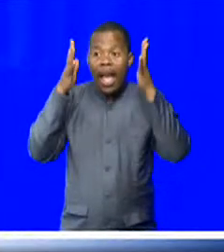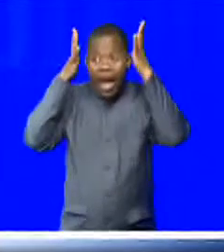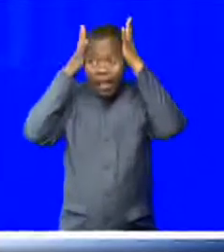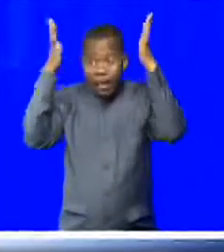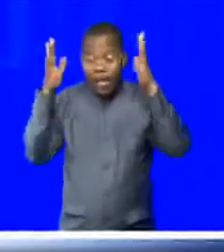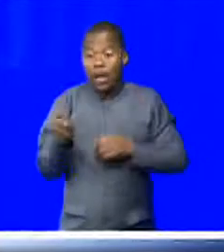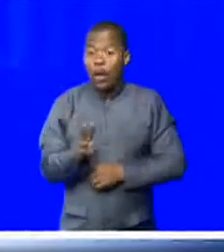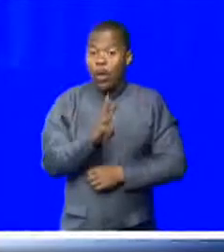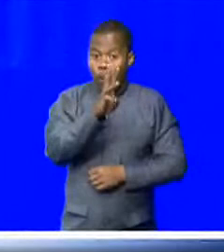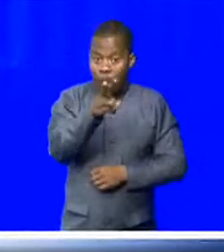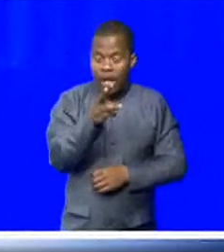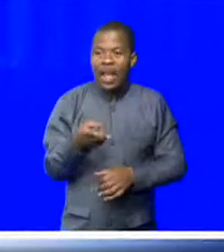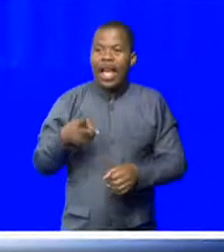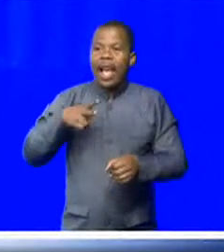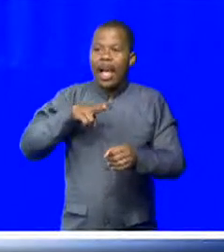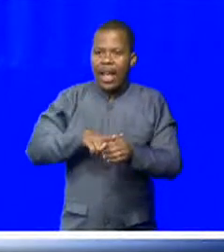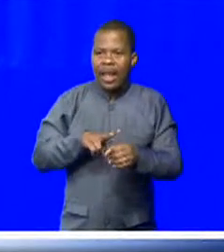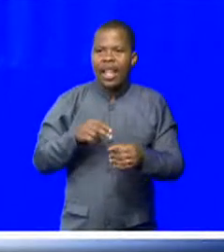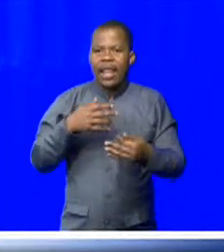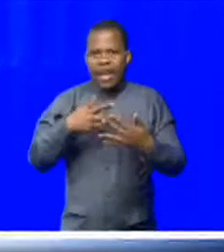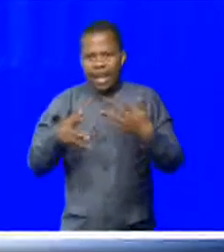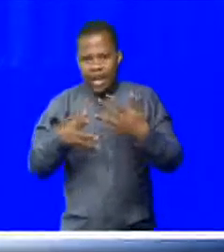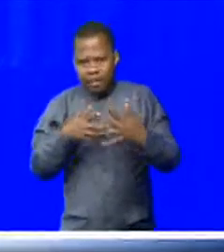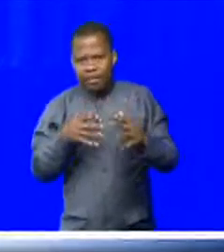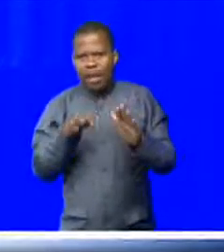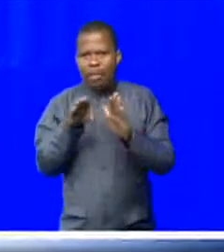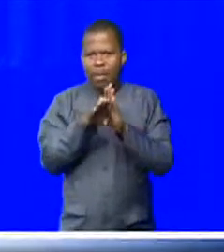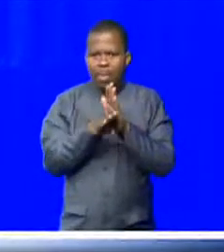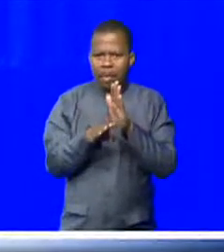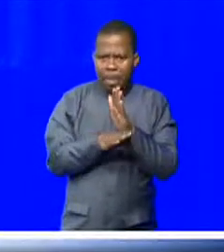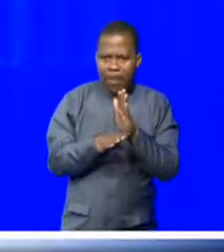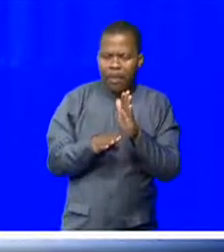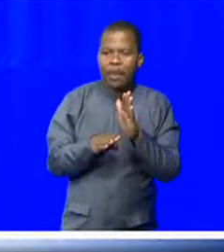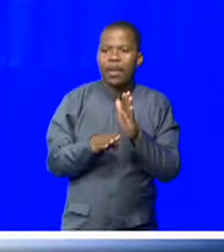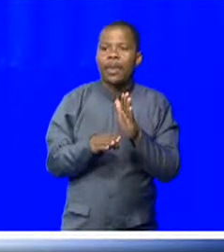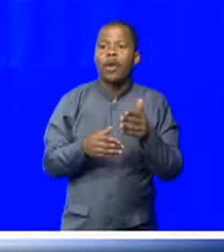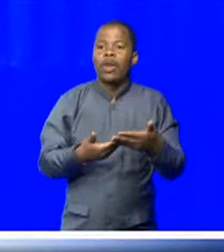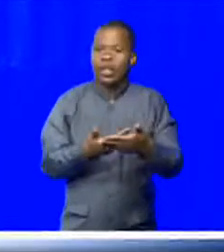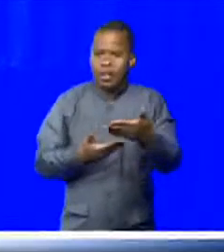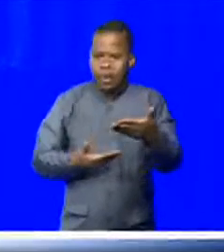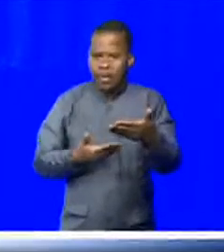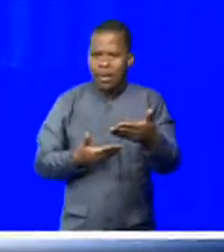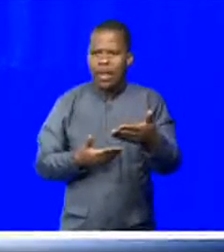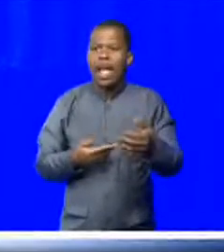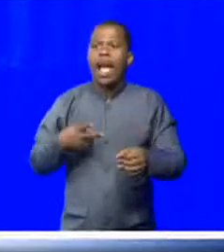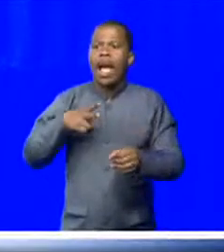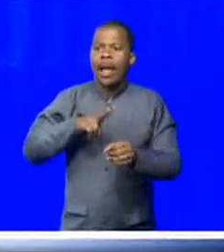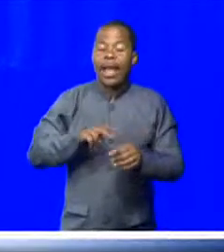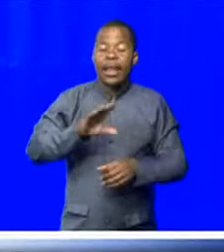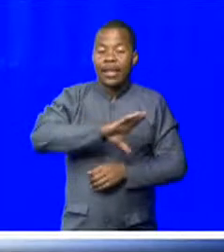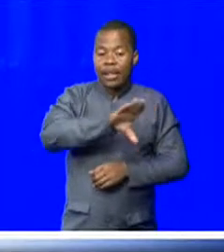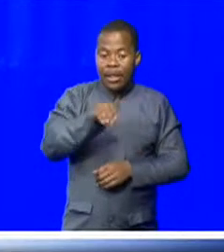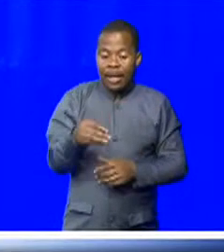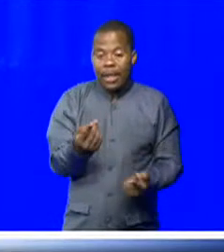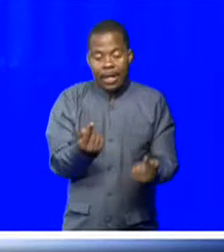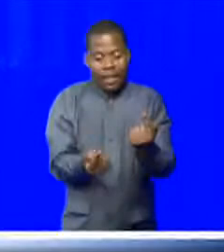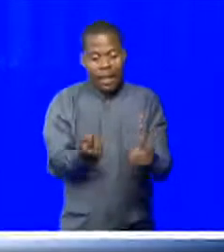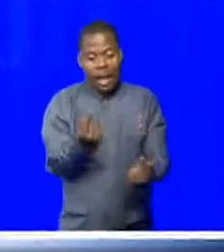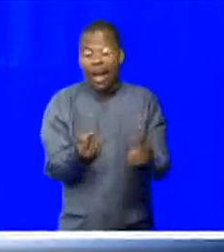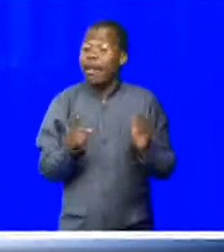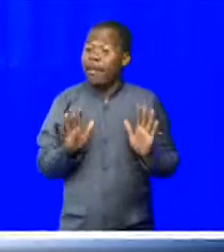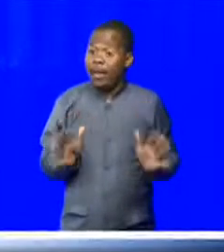of Congo. The resolutions highlighted in the communique are the official position that SADC has taken on the